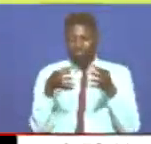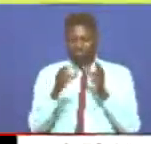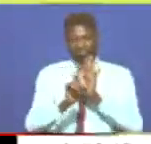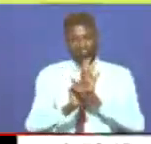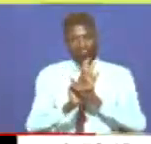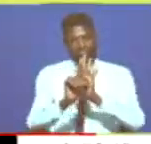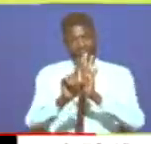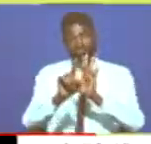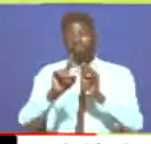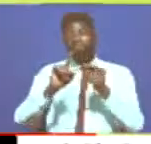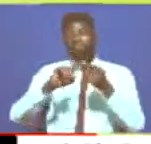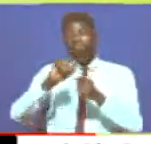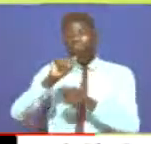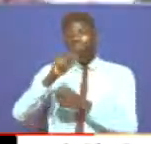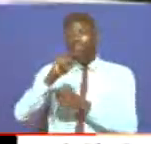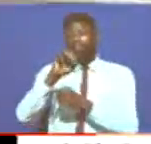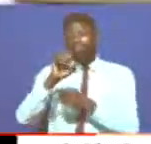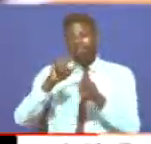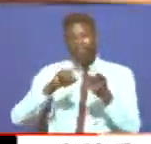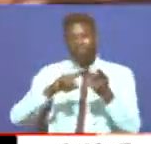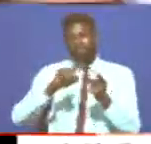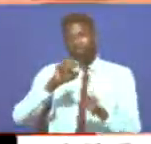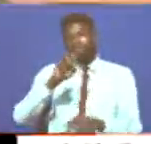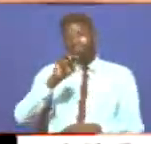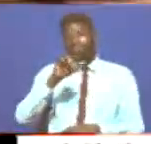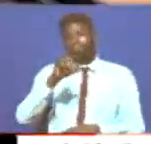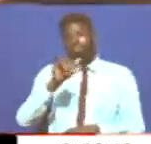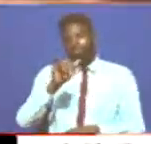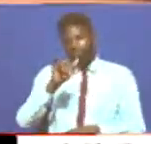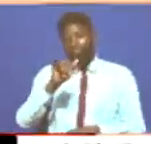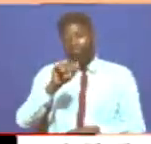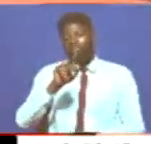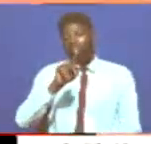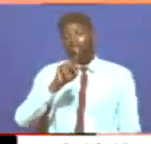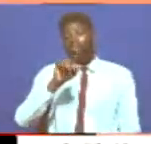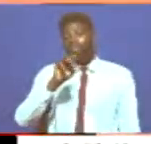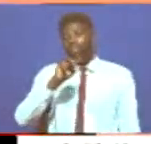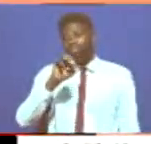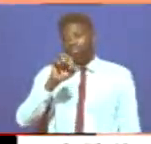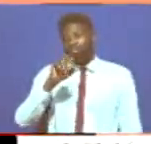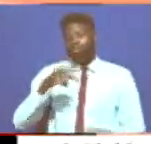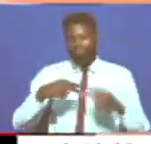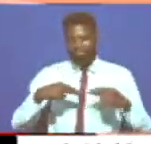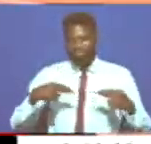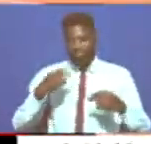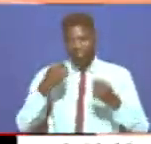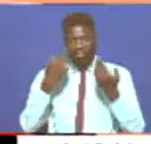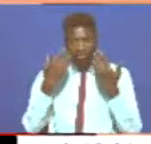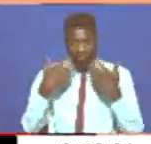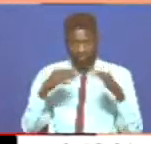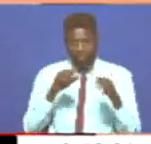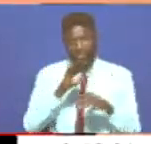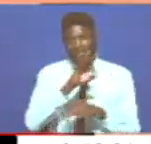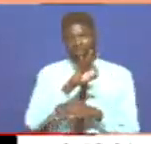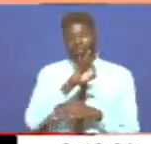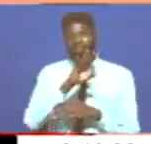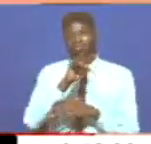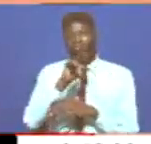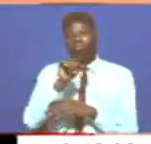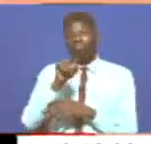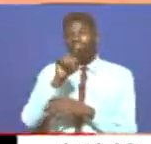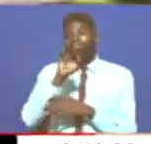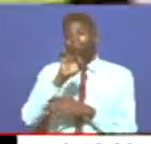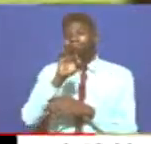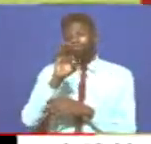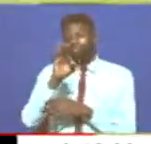Agnes Mumbua and Emily Chebet. Komen crossed the line in 32 minutes and 33 seconds, while Agnes Mumbua